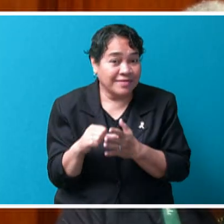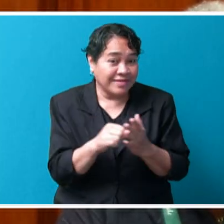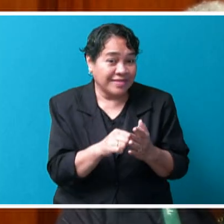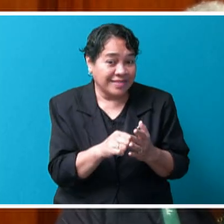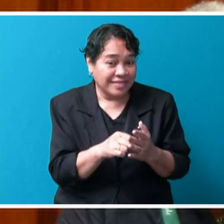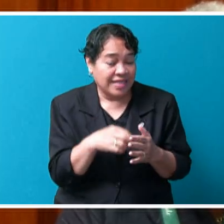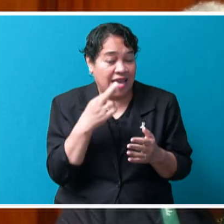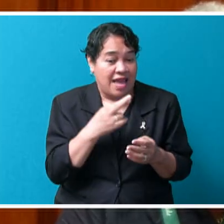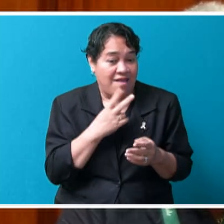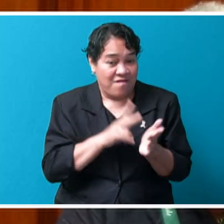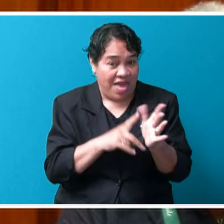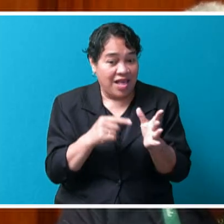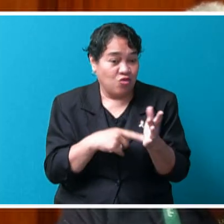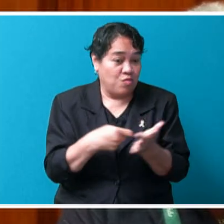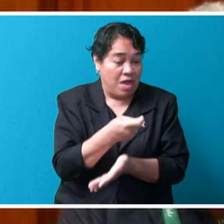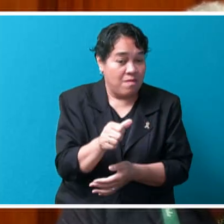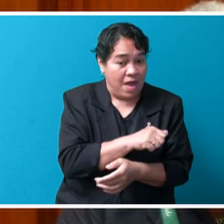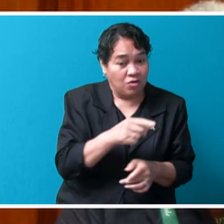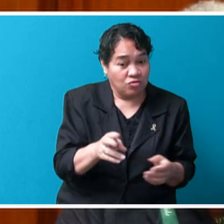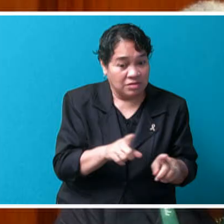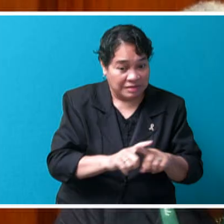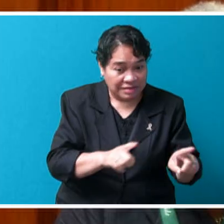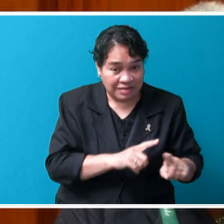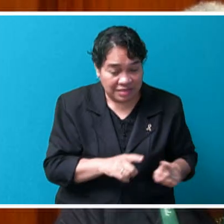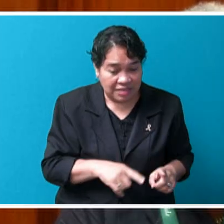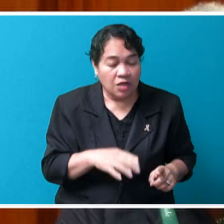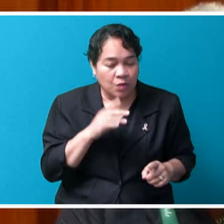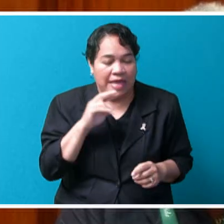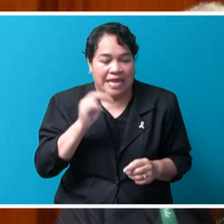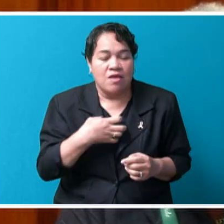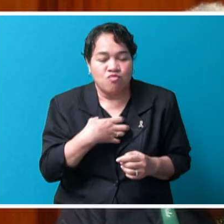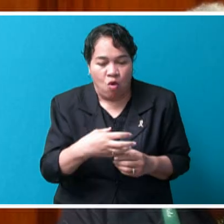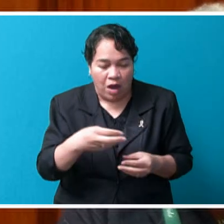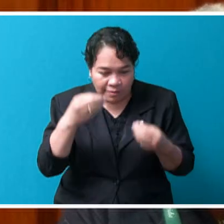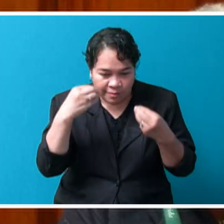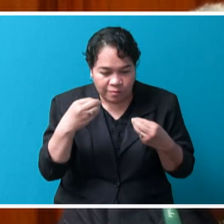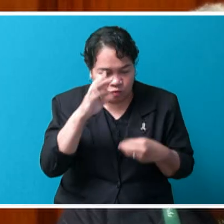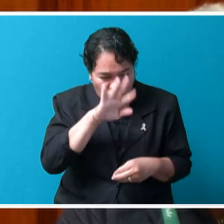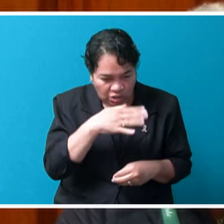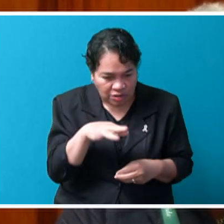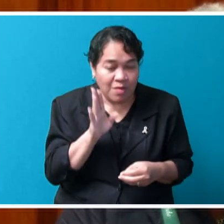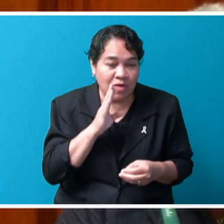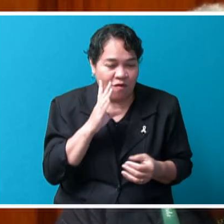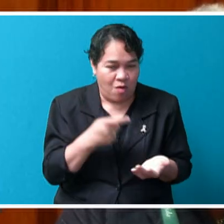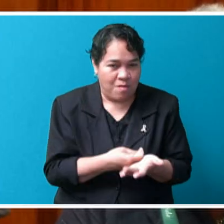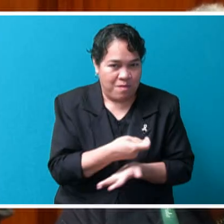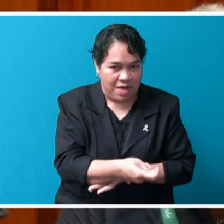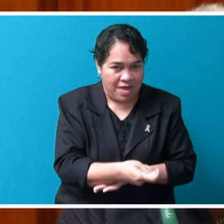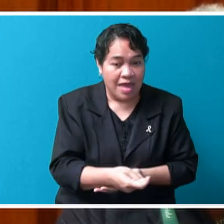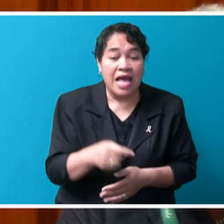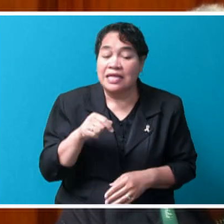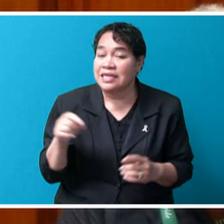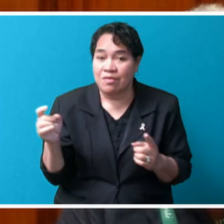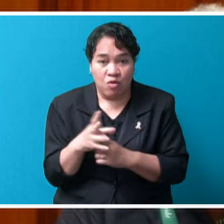are subject to the necessary verification and audit before approval for payment. This approach is important because